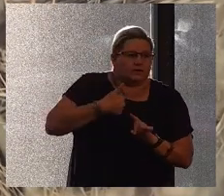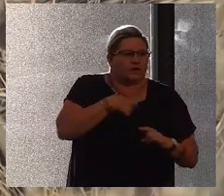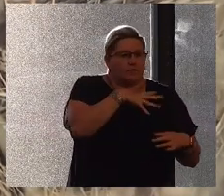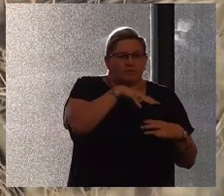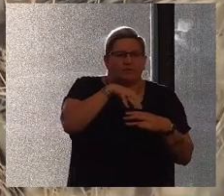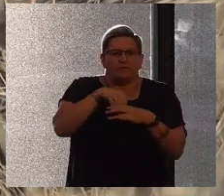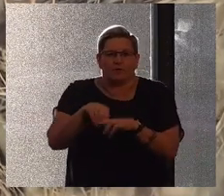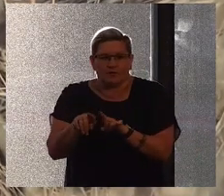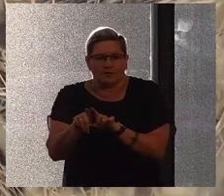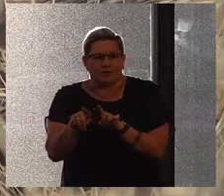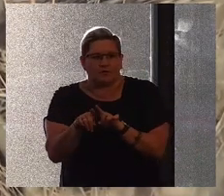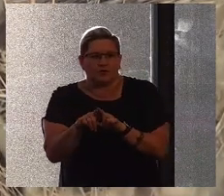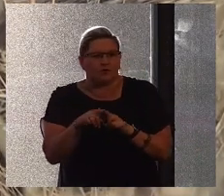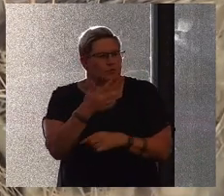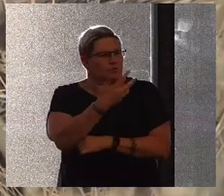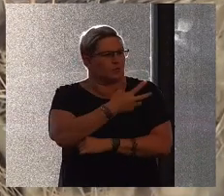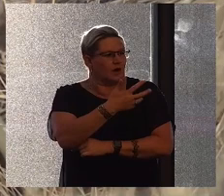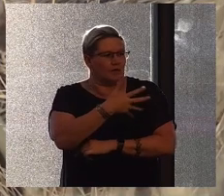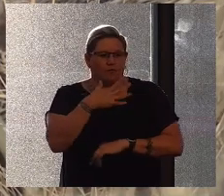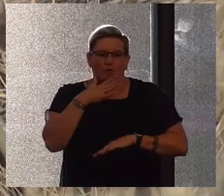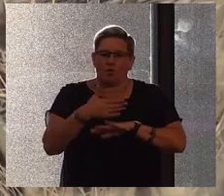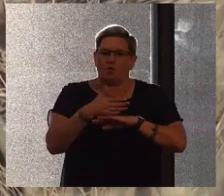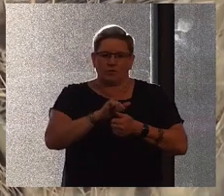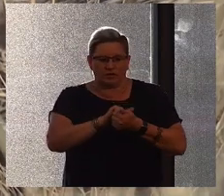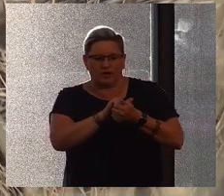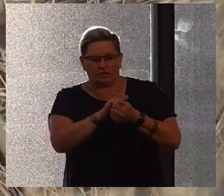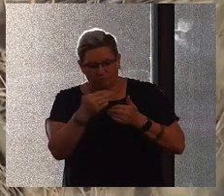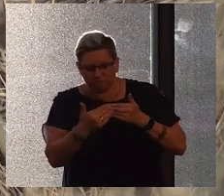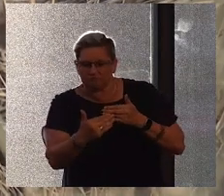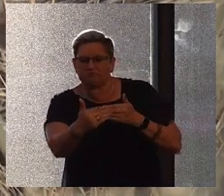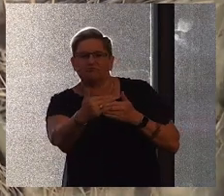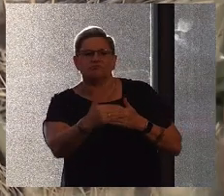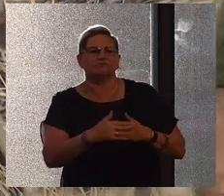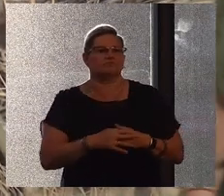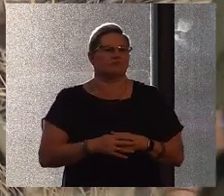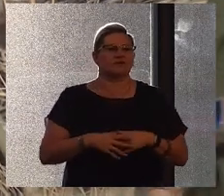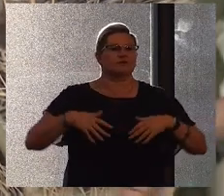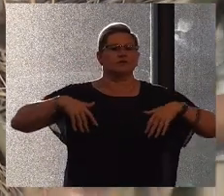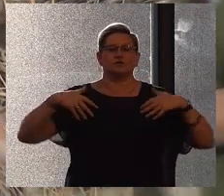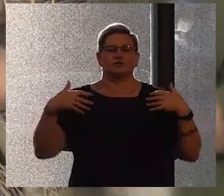And we look forward to working together for the future.